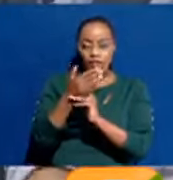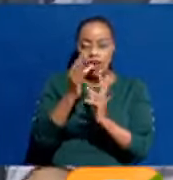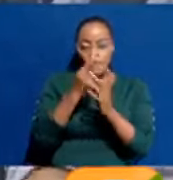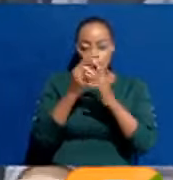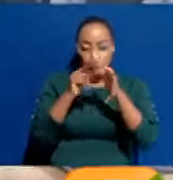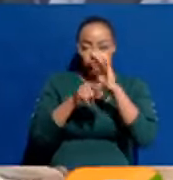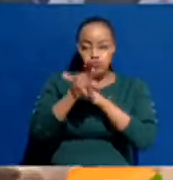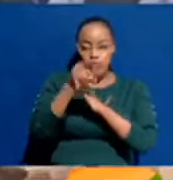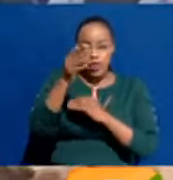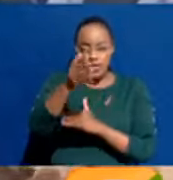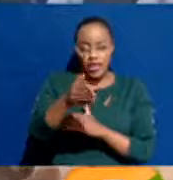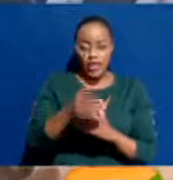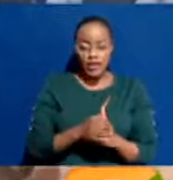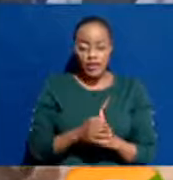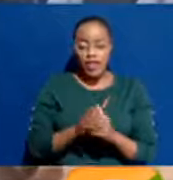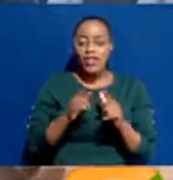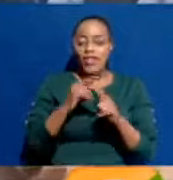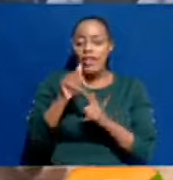the inside.